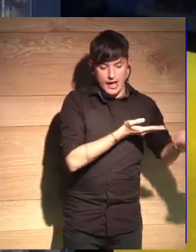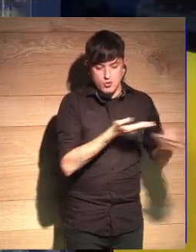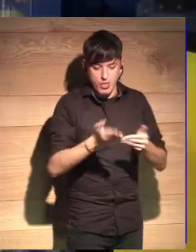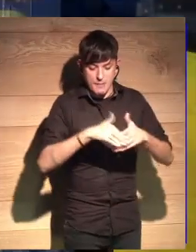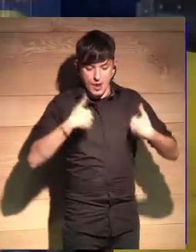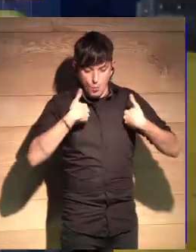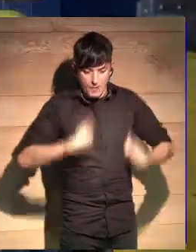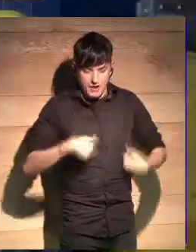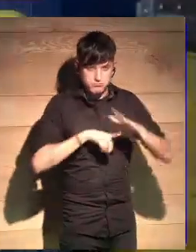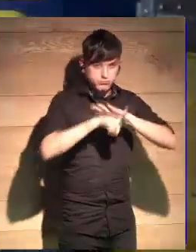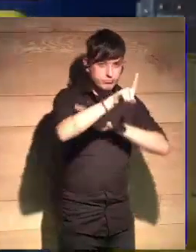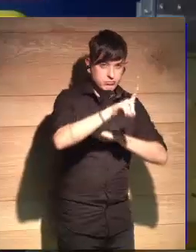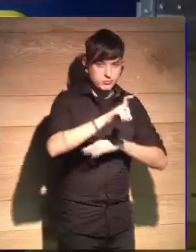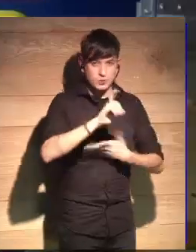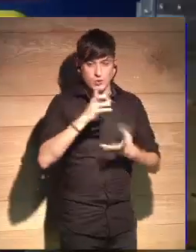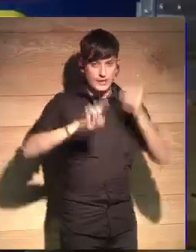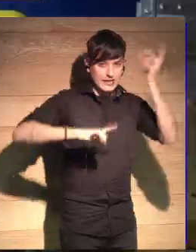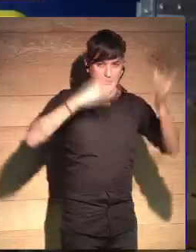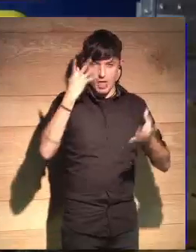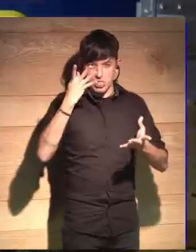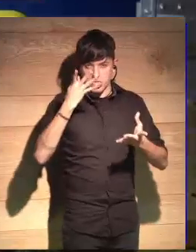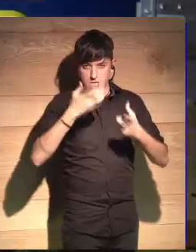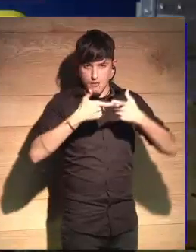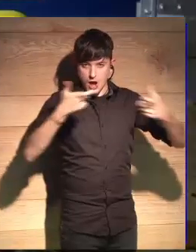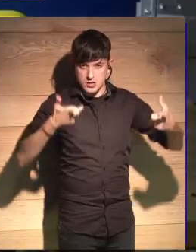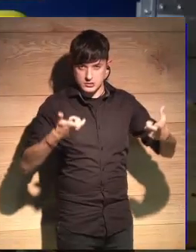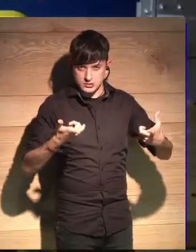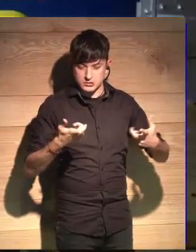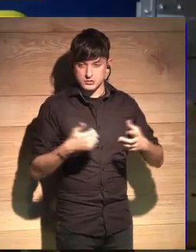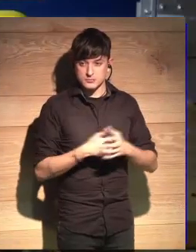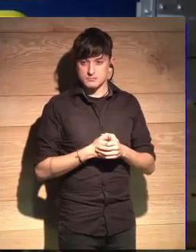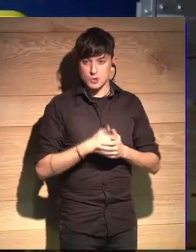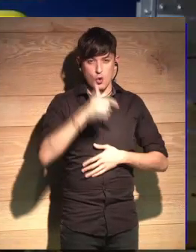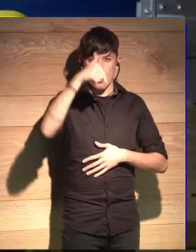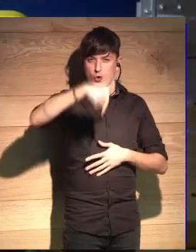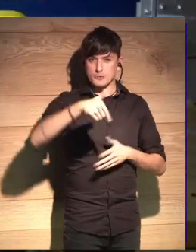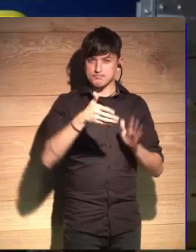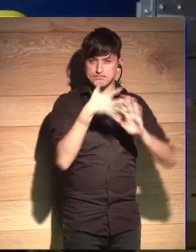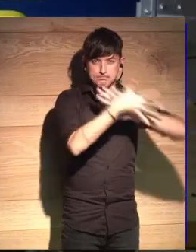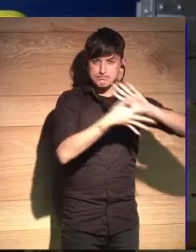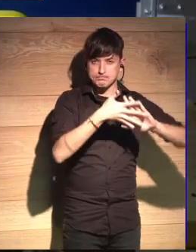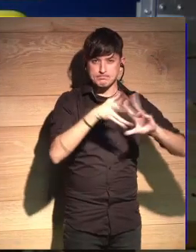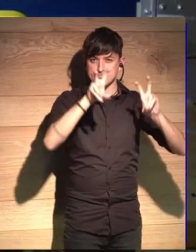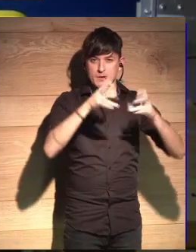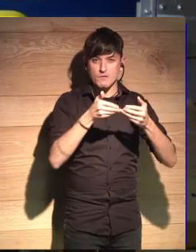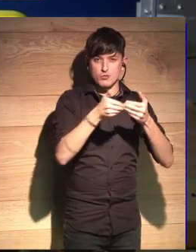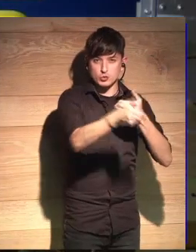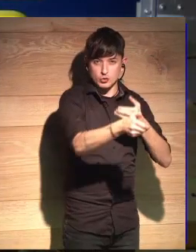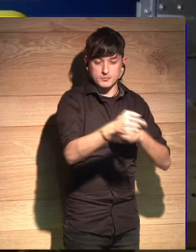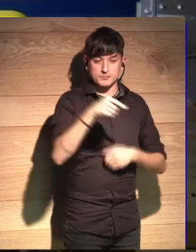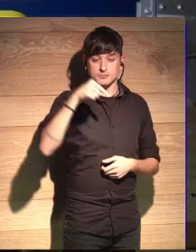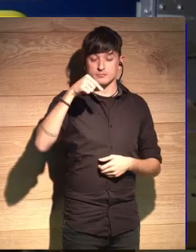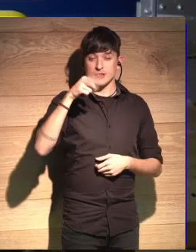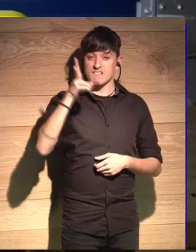being. And we spoke about how we can exploit technology as human beings and how we can use technology for the betterment